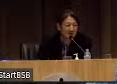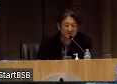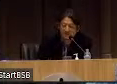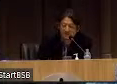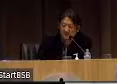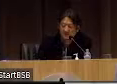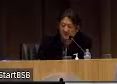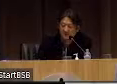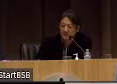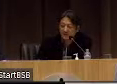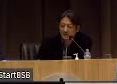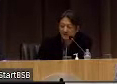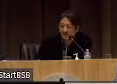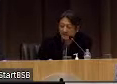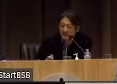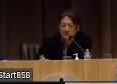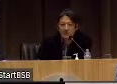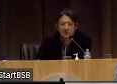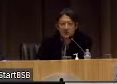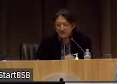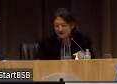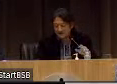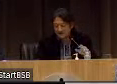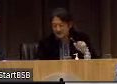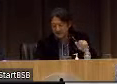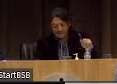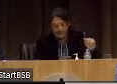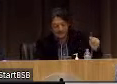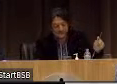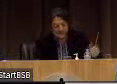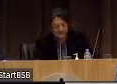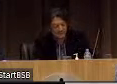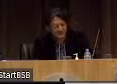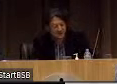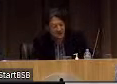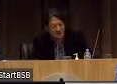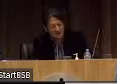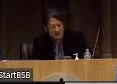that we have to the situation. Thank you very much.